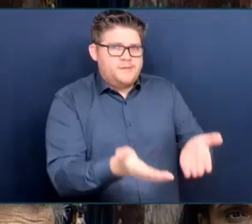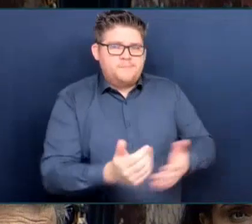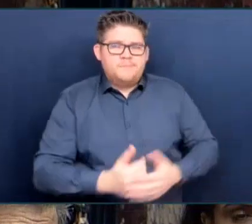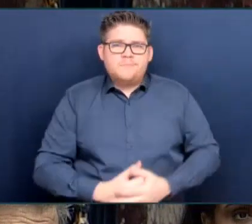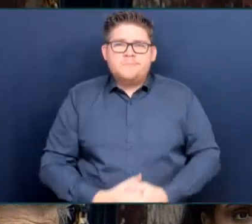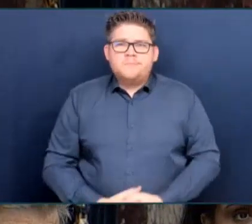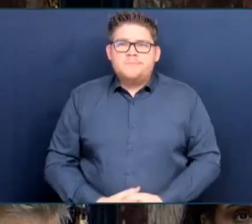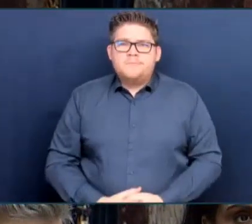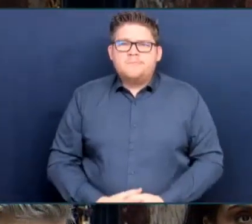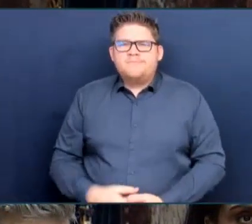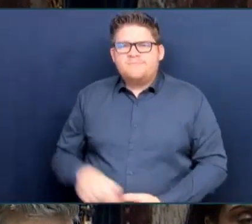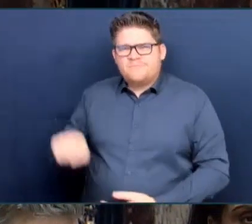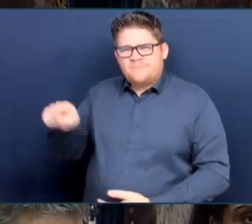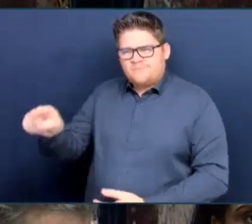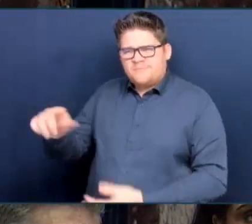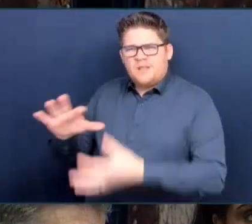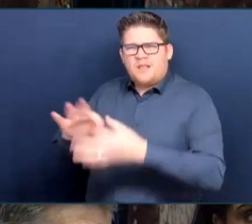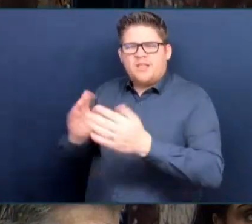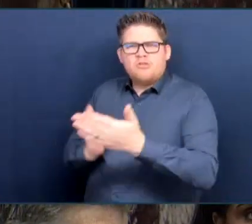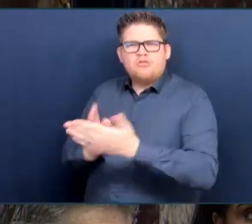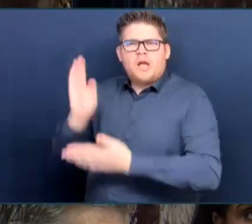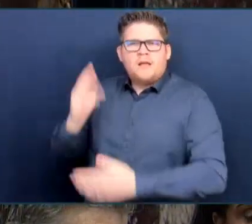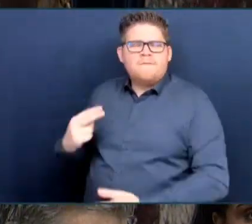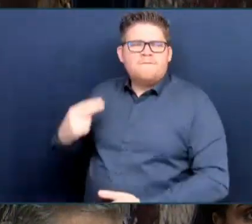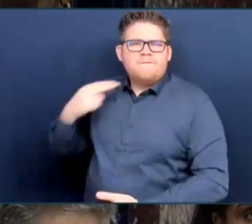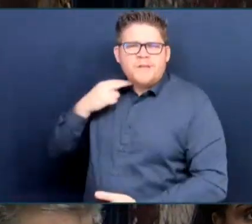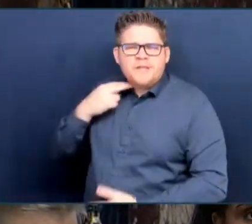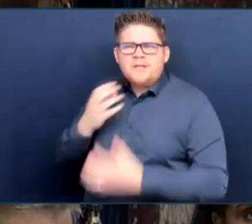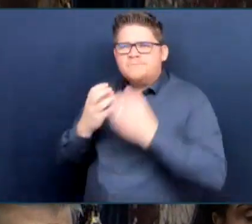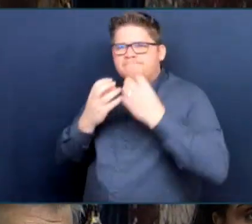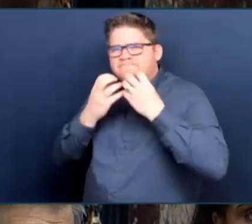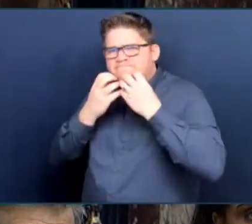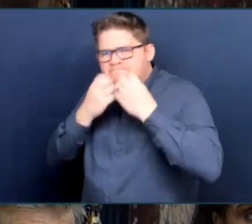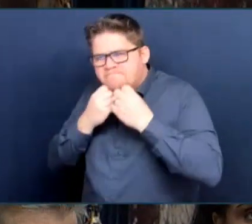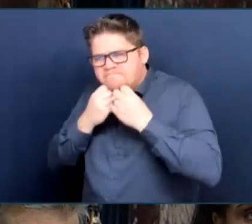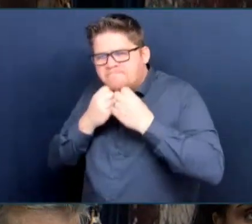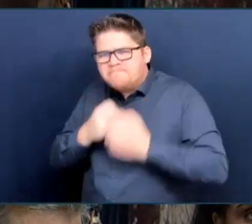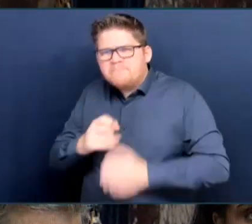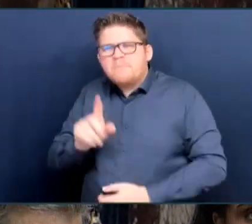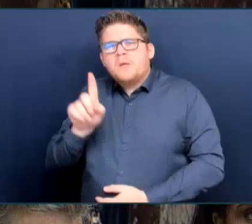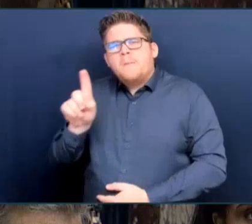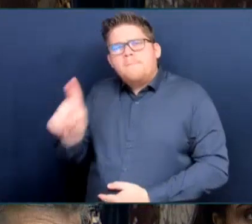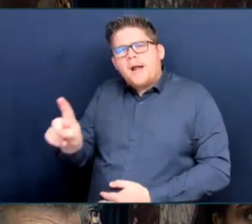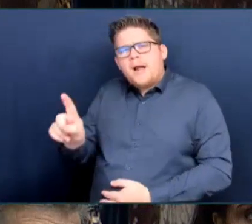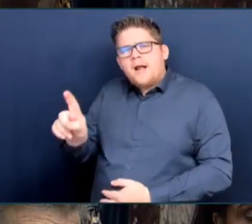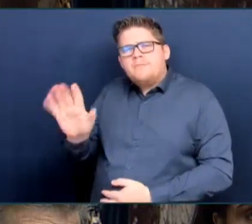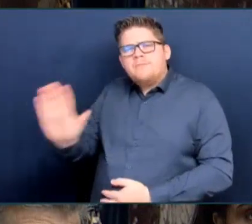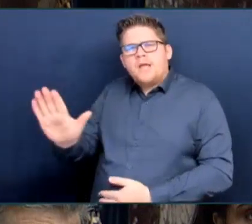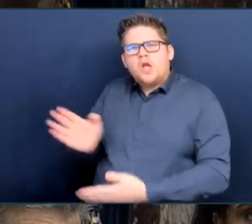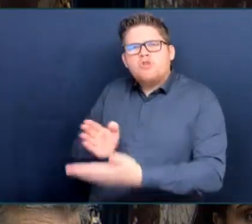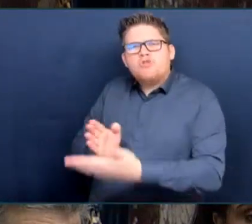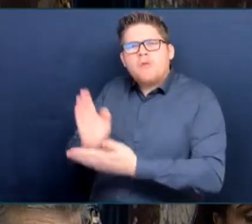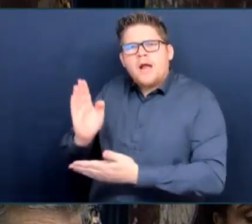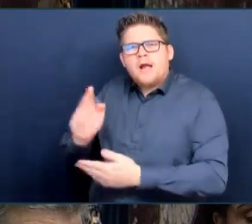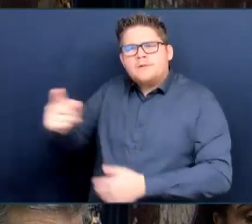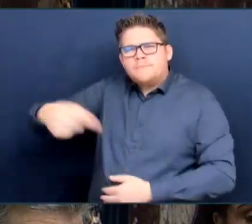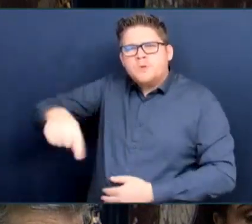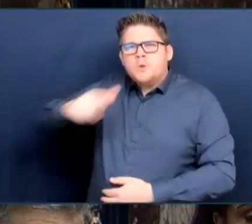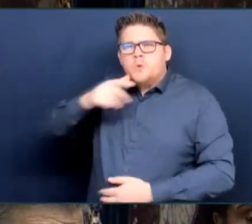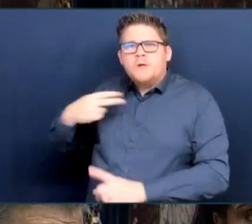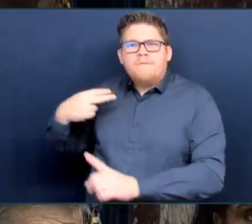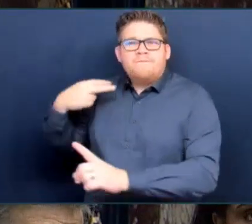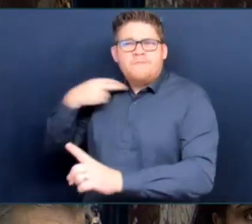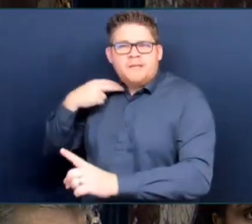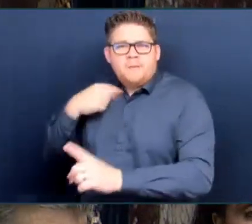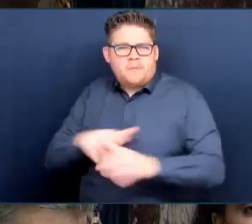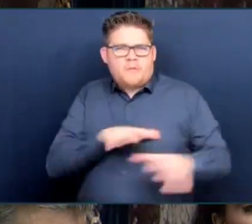of the victims of colonialism, Mr. Speaker? In November, the BC NDP government announced that it would provide